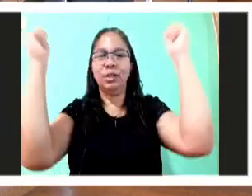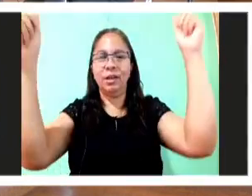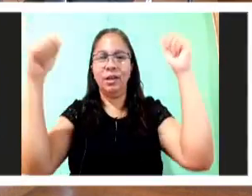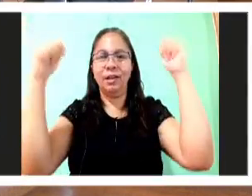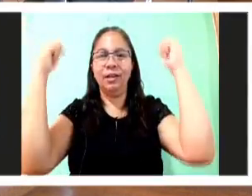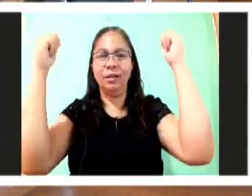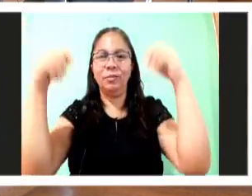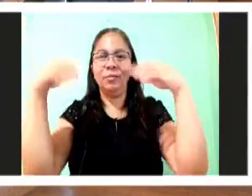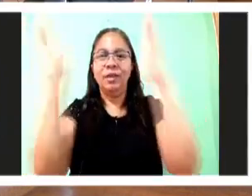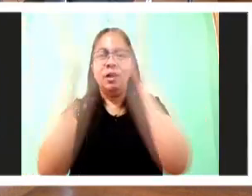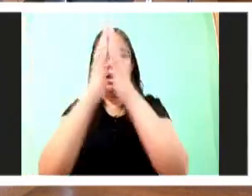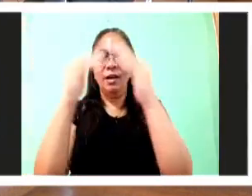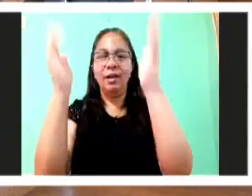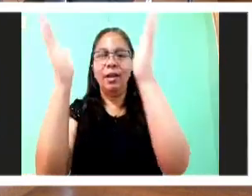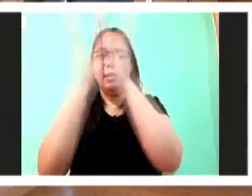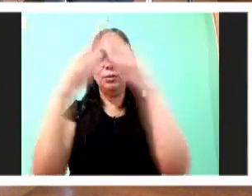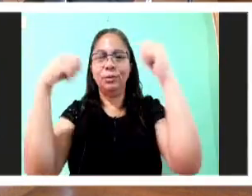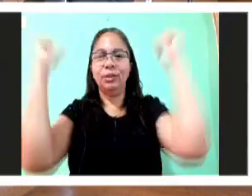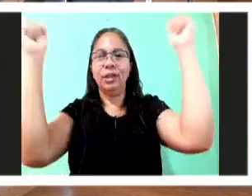hallelujah,